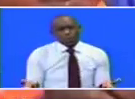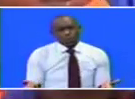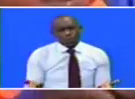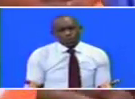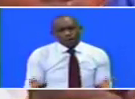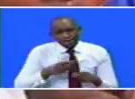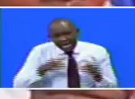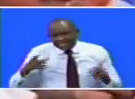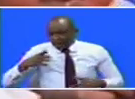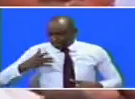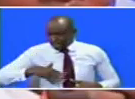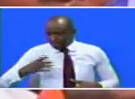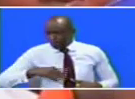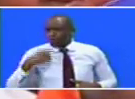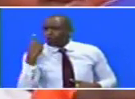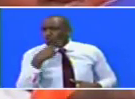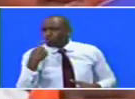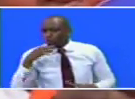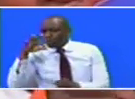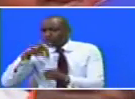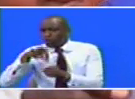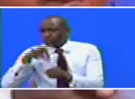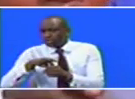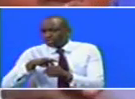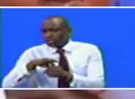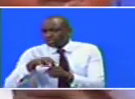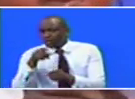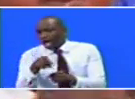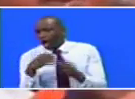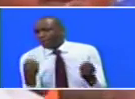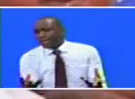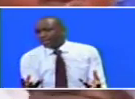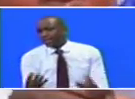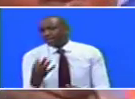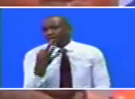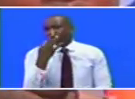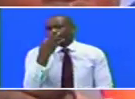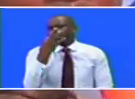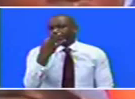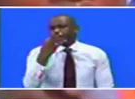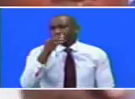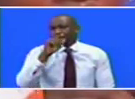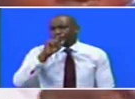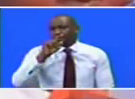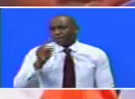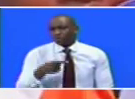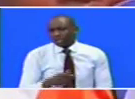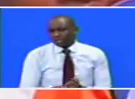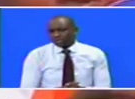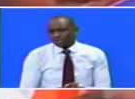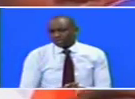And yet the total number of those who voted for the senatorial positions is